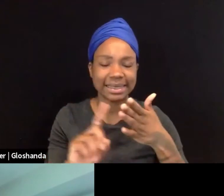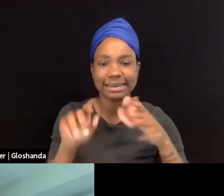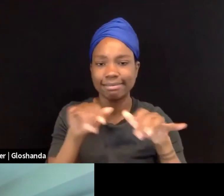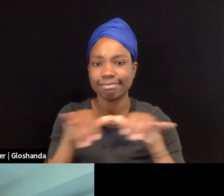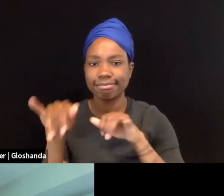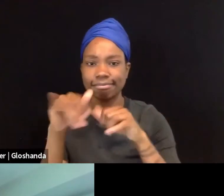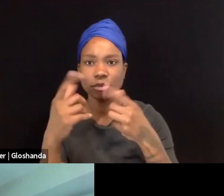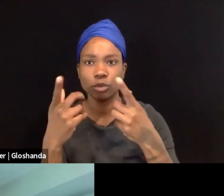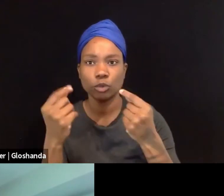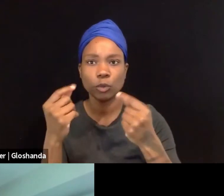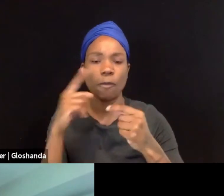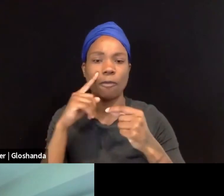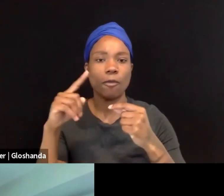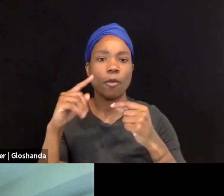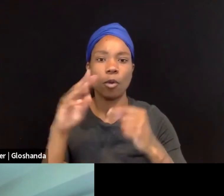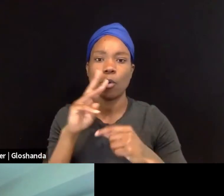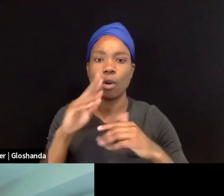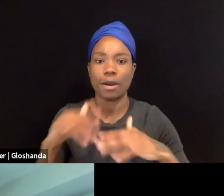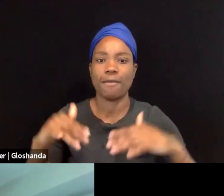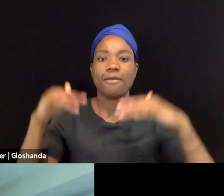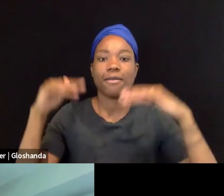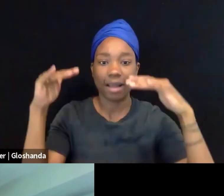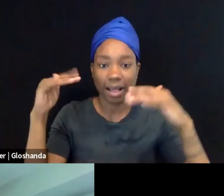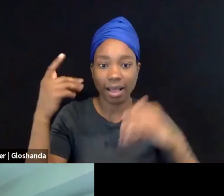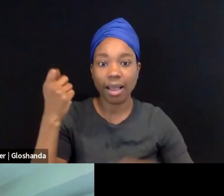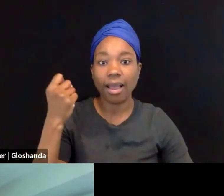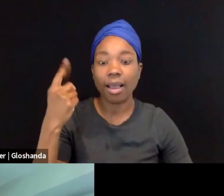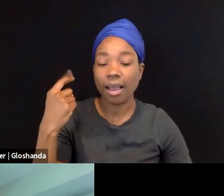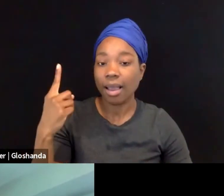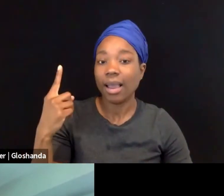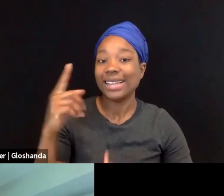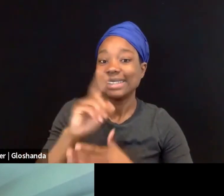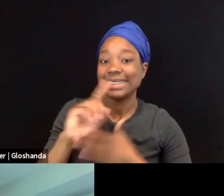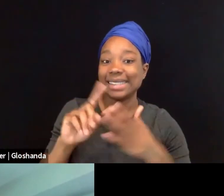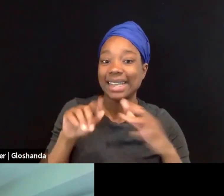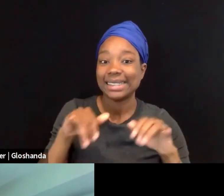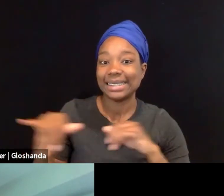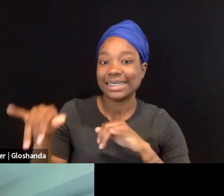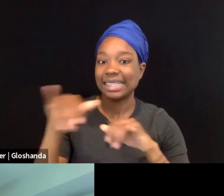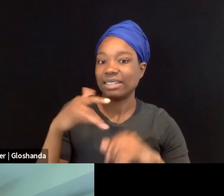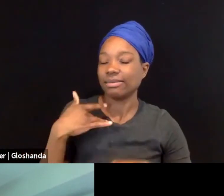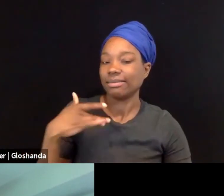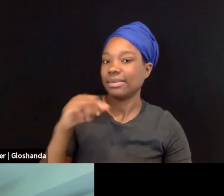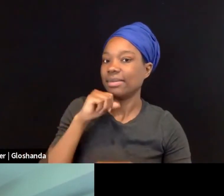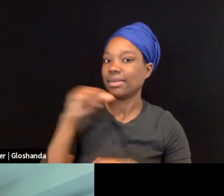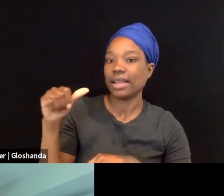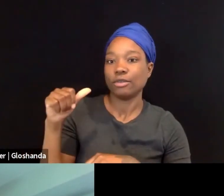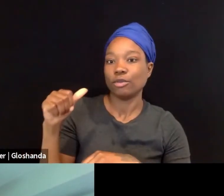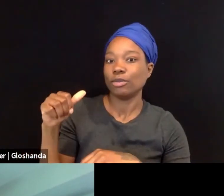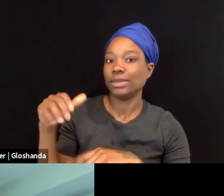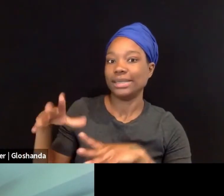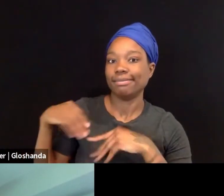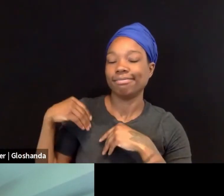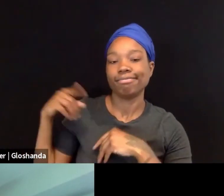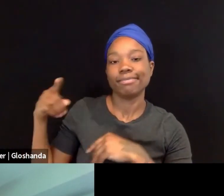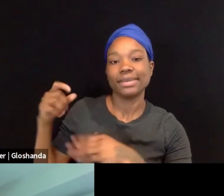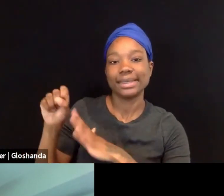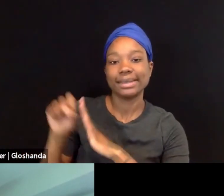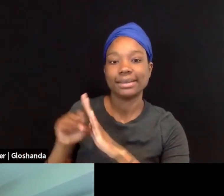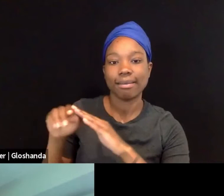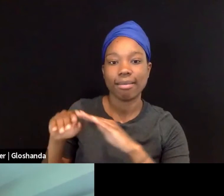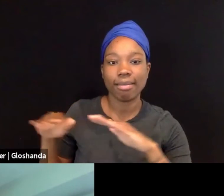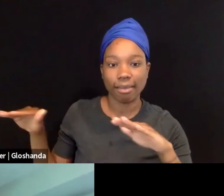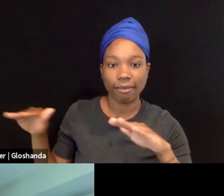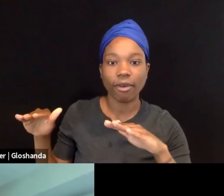not adopted at the state level. NYU also found that 80% of the buildings in that surge area were